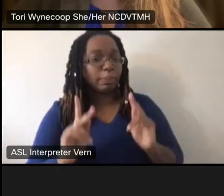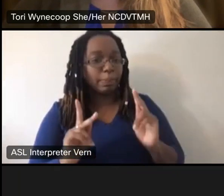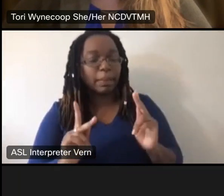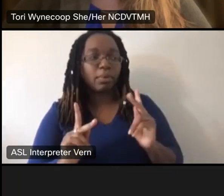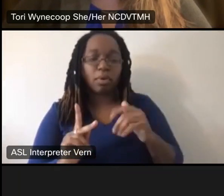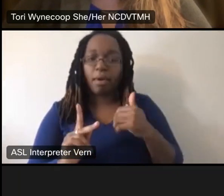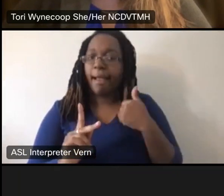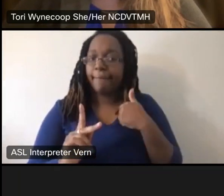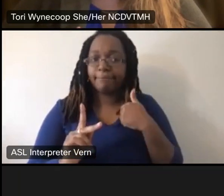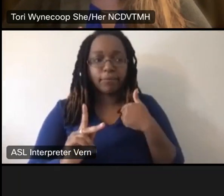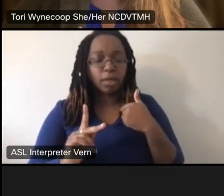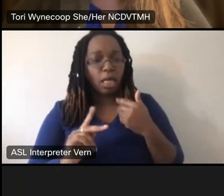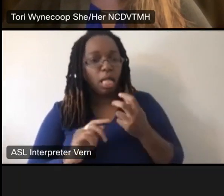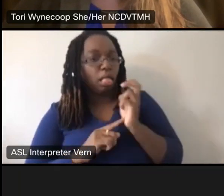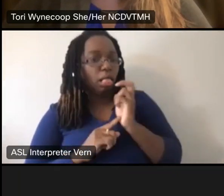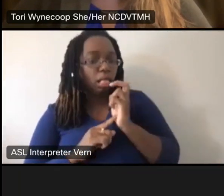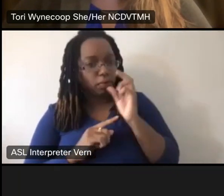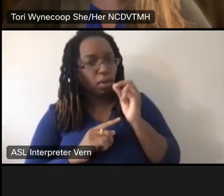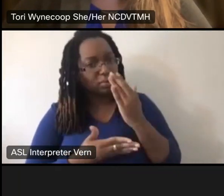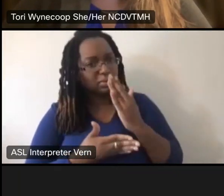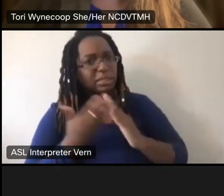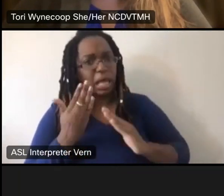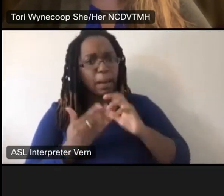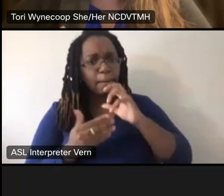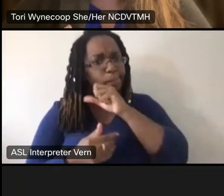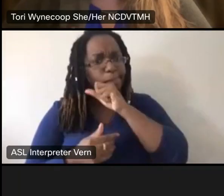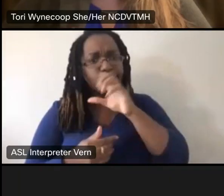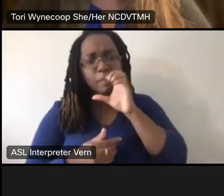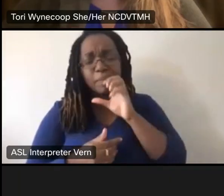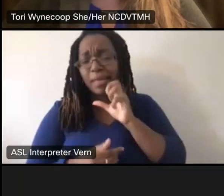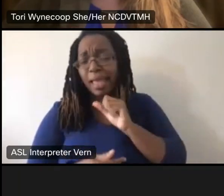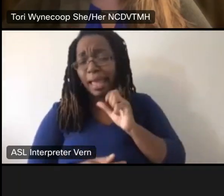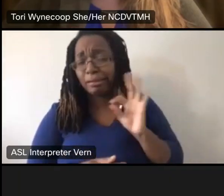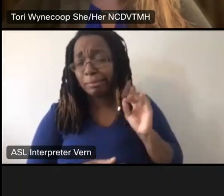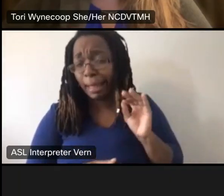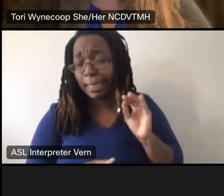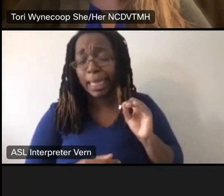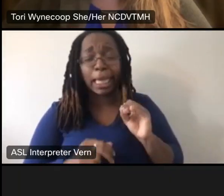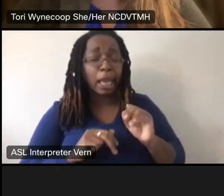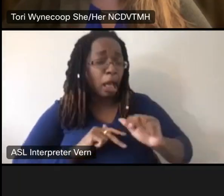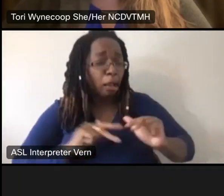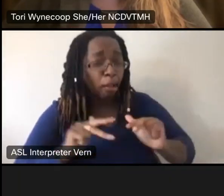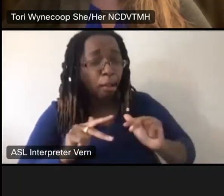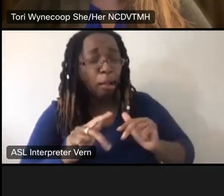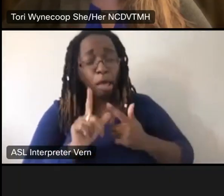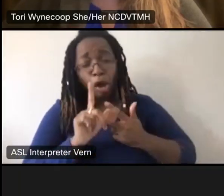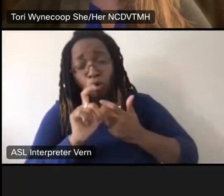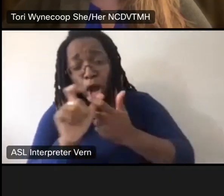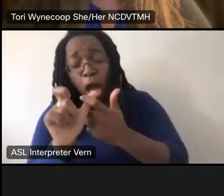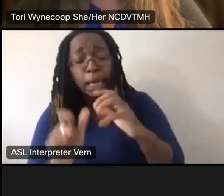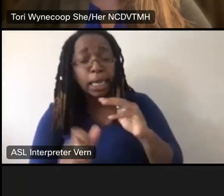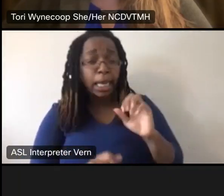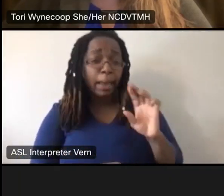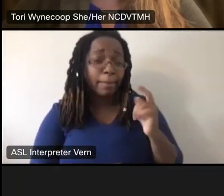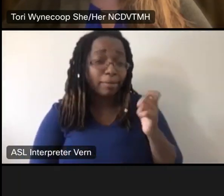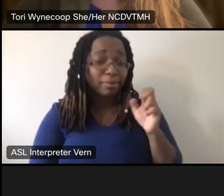running marathons and really active. So showing just the spectrum of of livelihood and ability